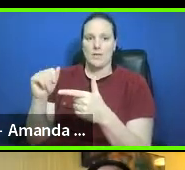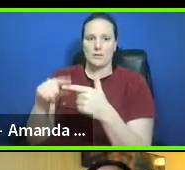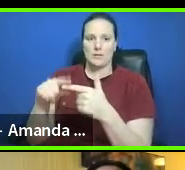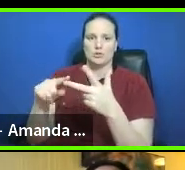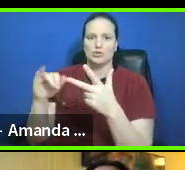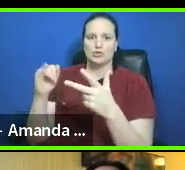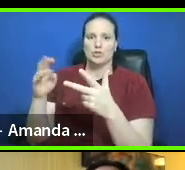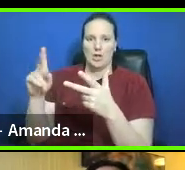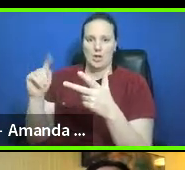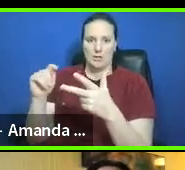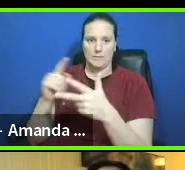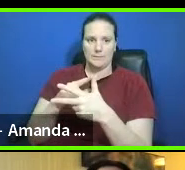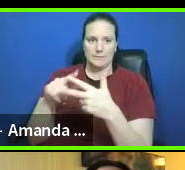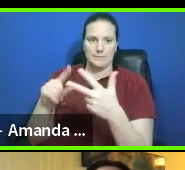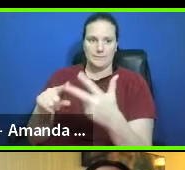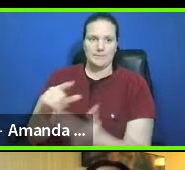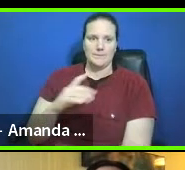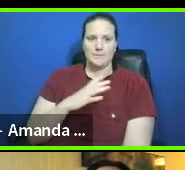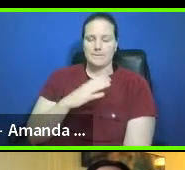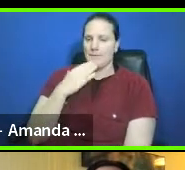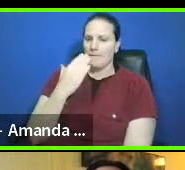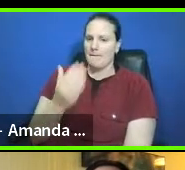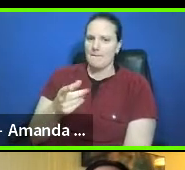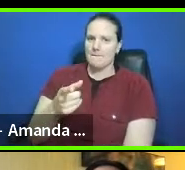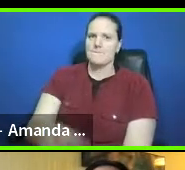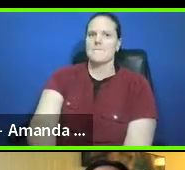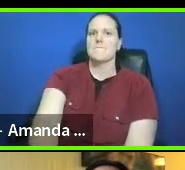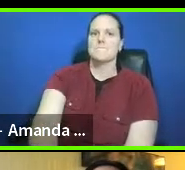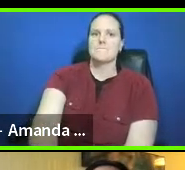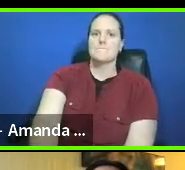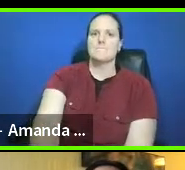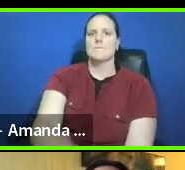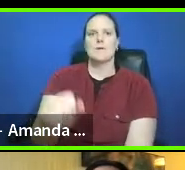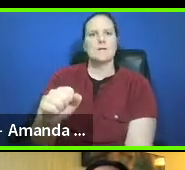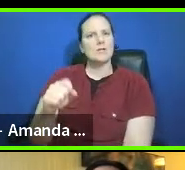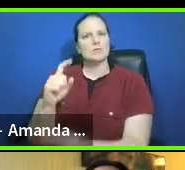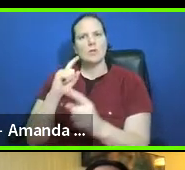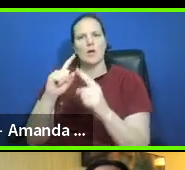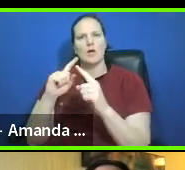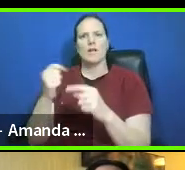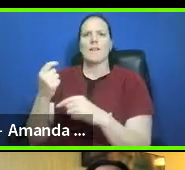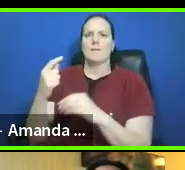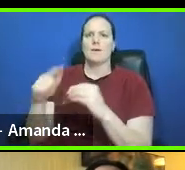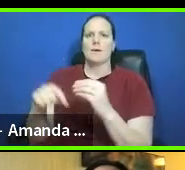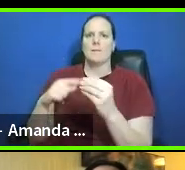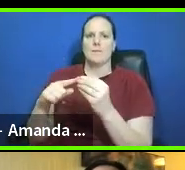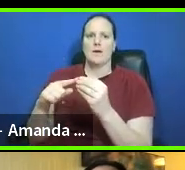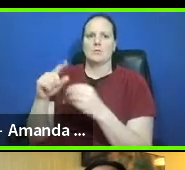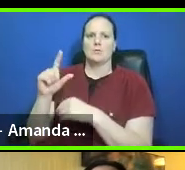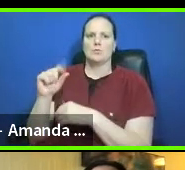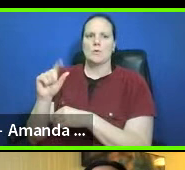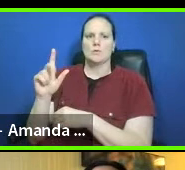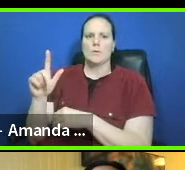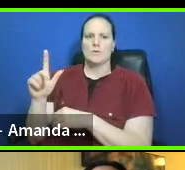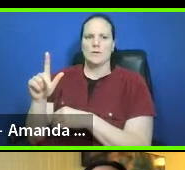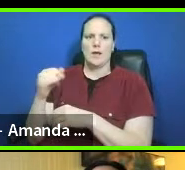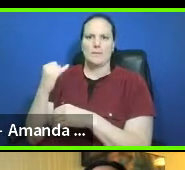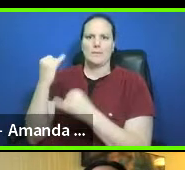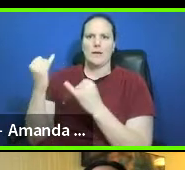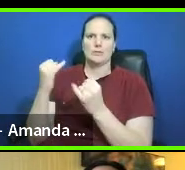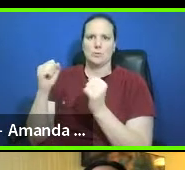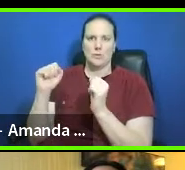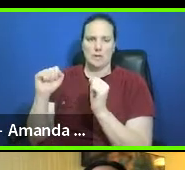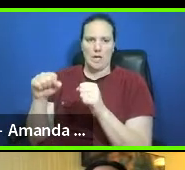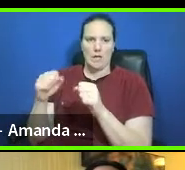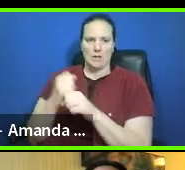Good. Thank you. Ray, can you talk a little bit about, I mean, we're 2023, so I imagine we can get